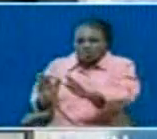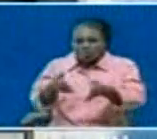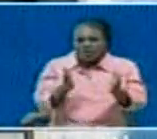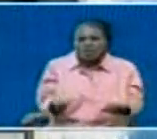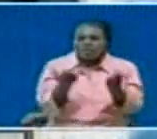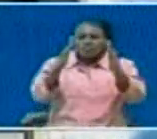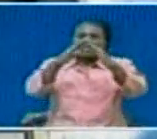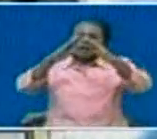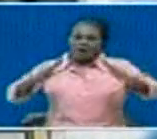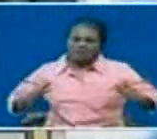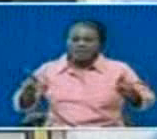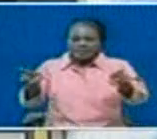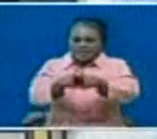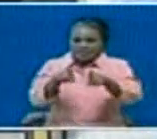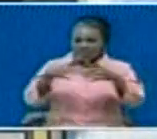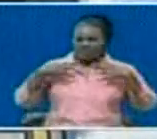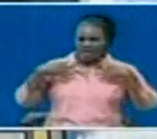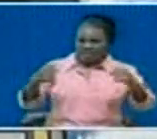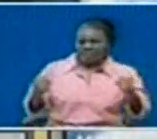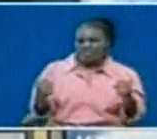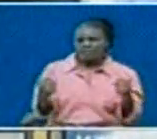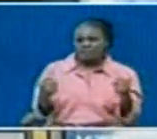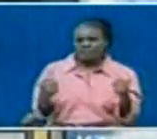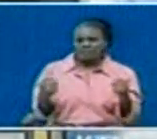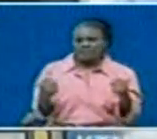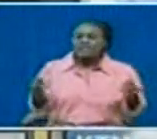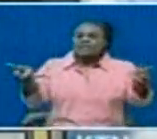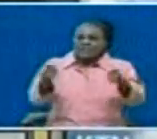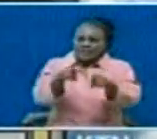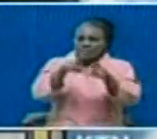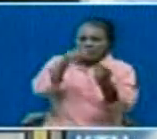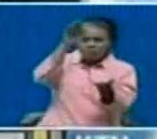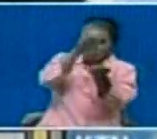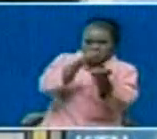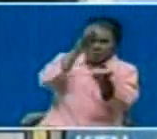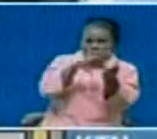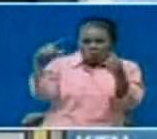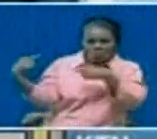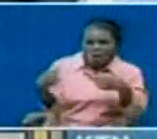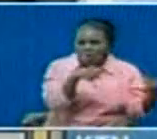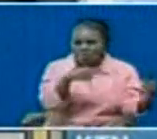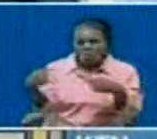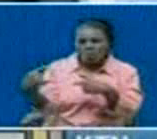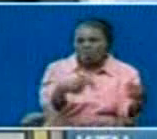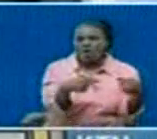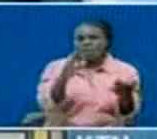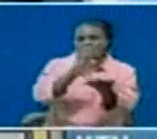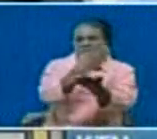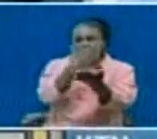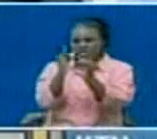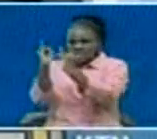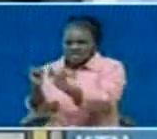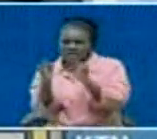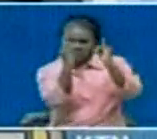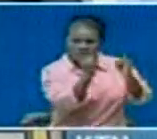improve housing and health outcomes. It will also minimize disputes over ownership between